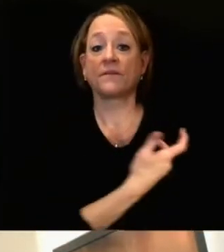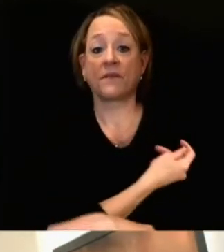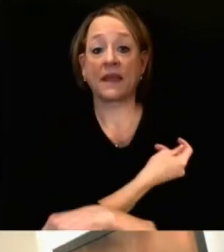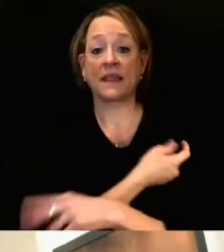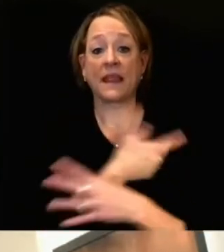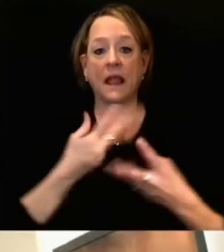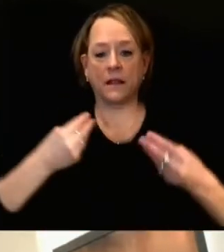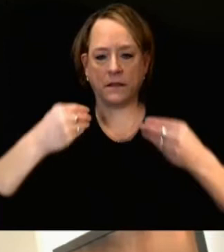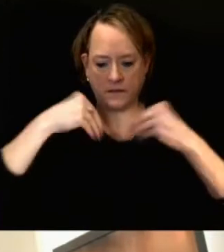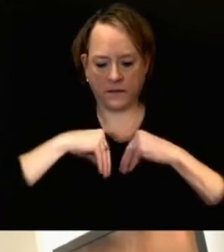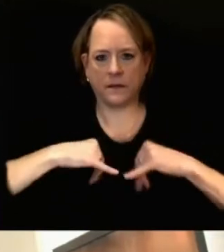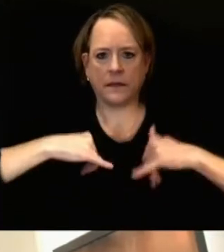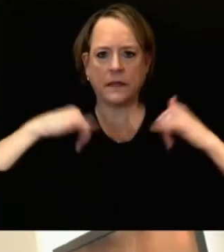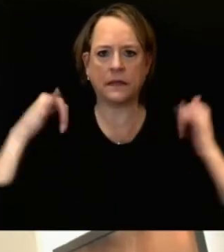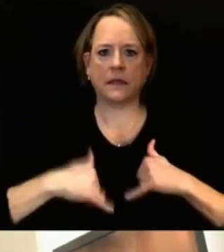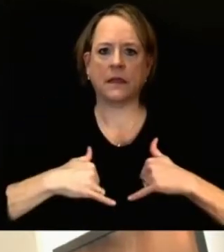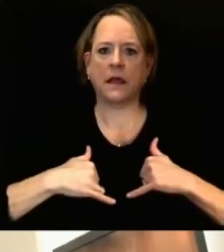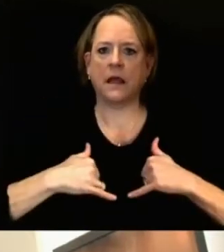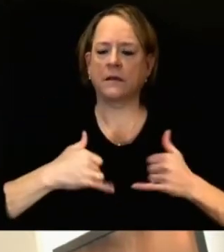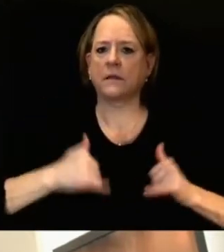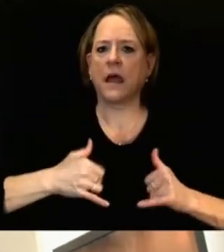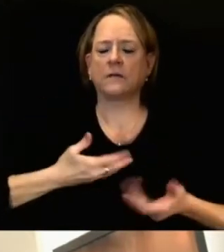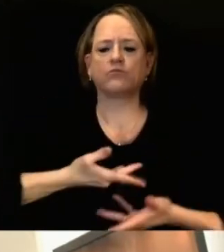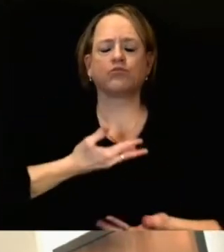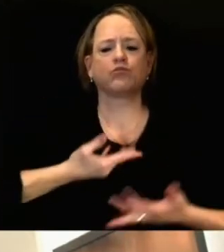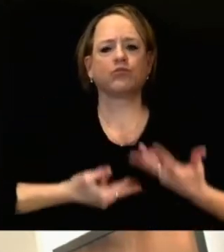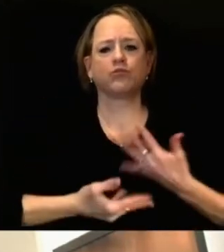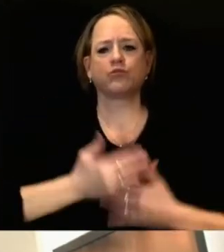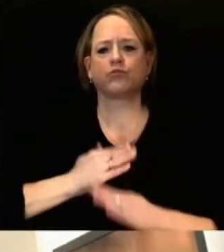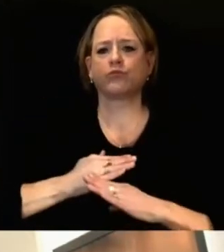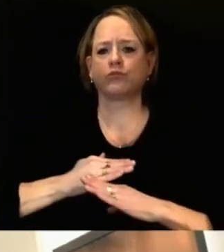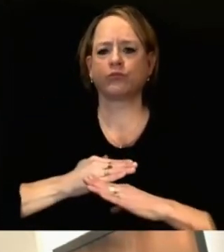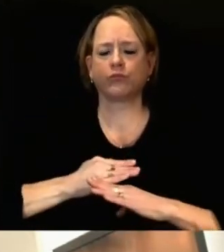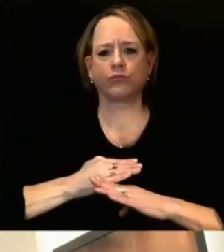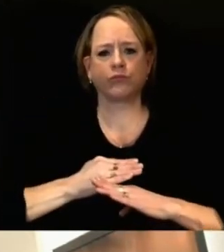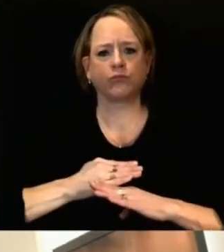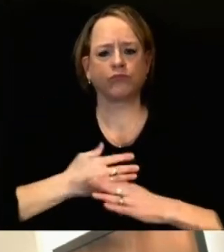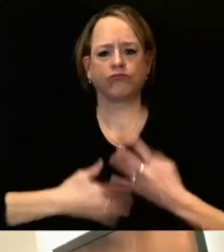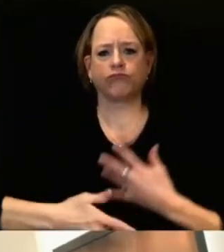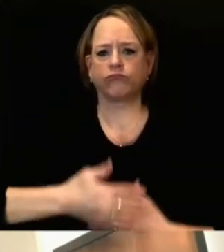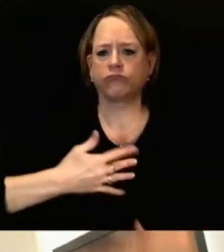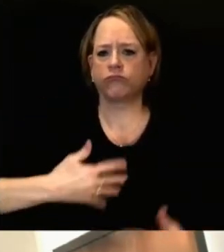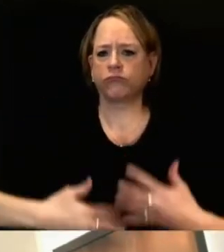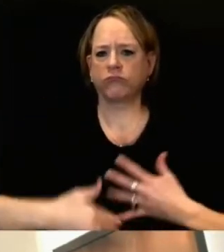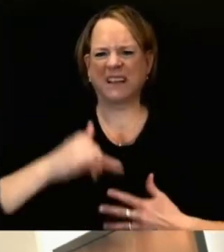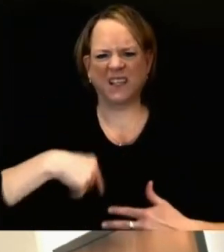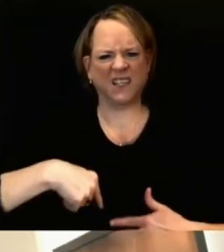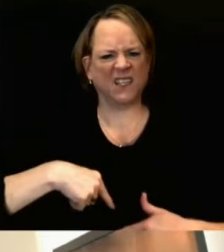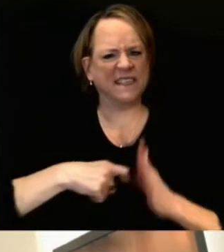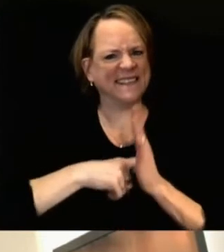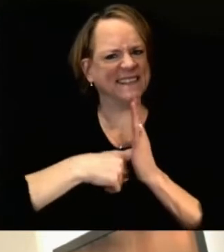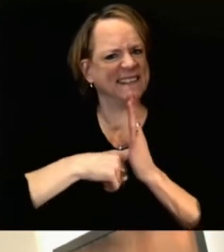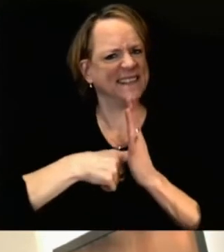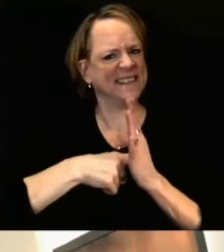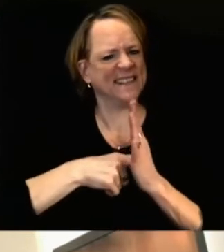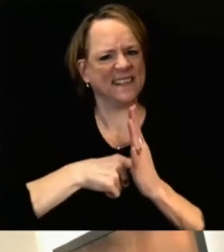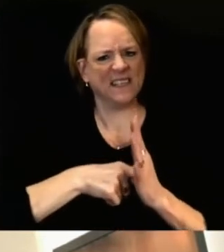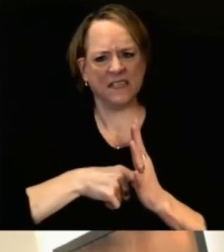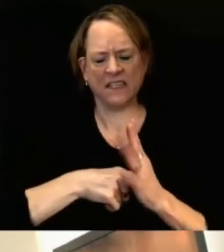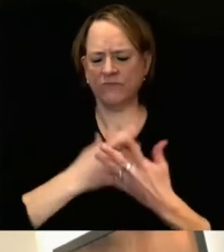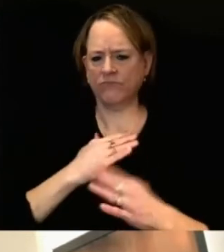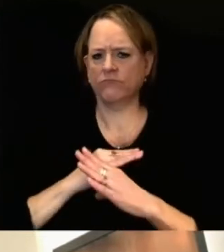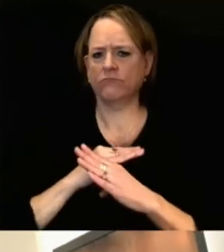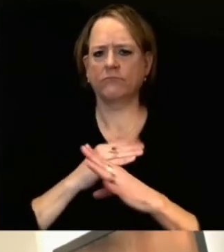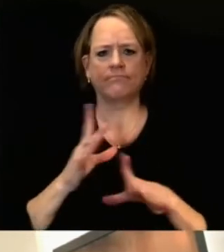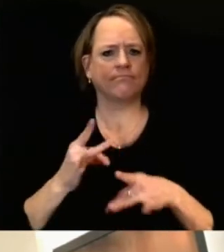getting COVID-19, and that is really the workhorse of our response to the pandemic, is getting everyone vaccinated, and that's still really,